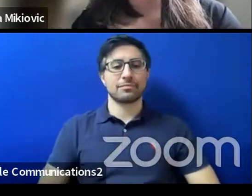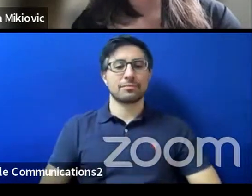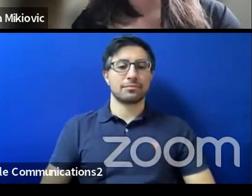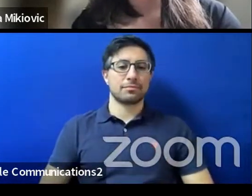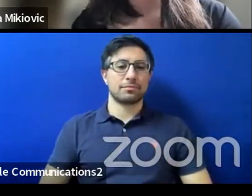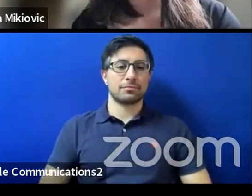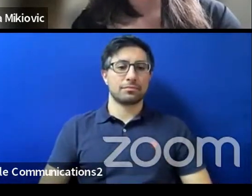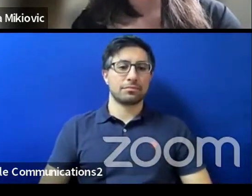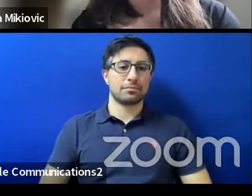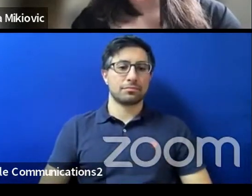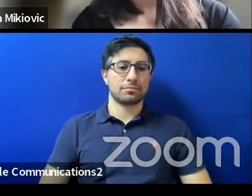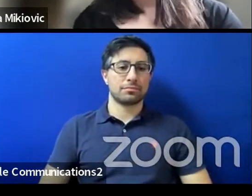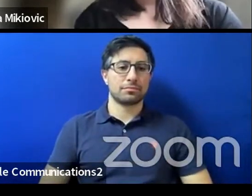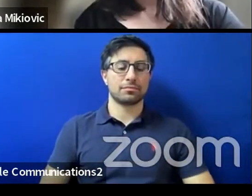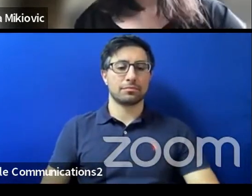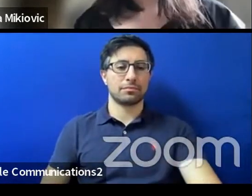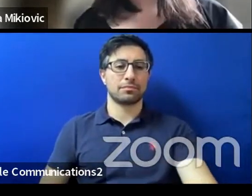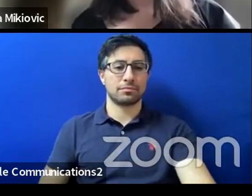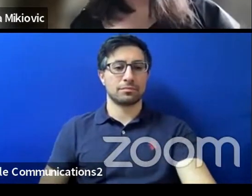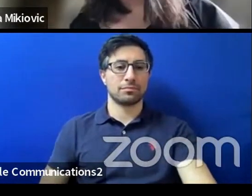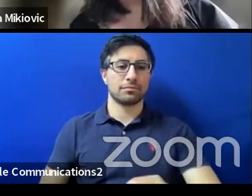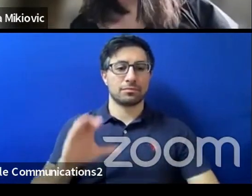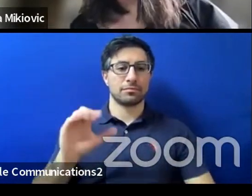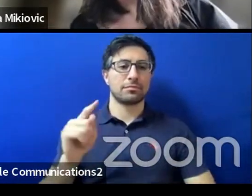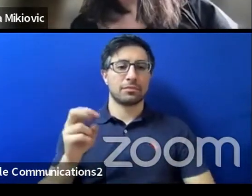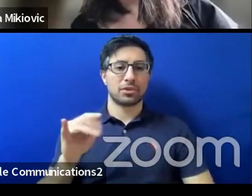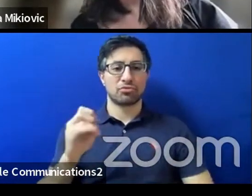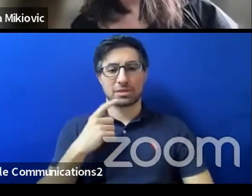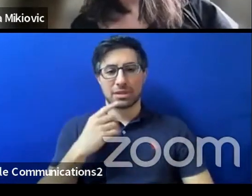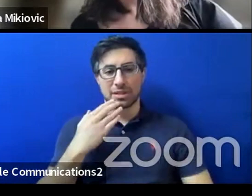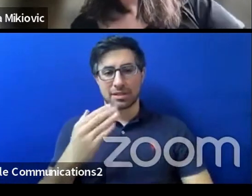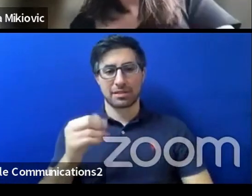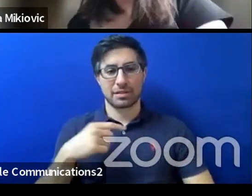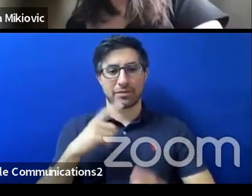Thank you. Yes. Hi. All right. I've met all of